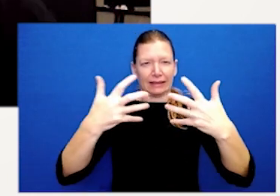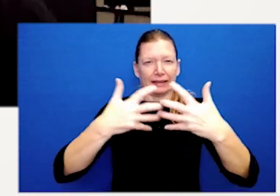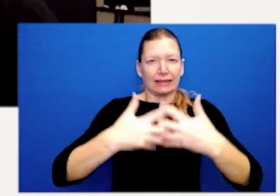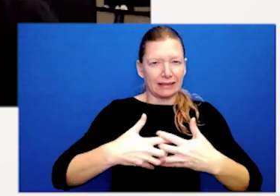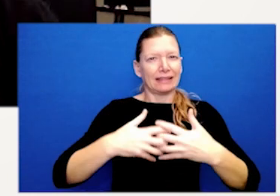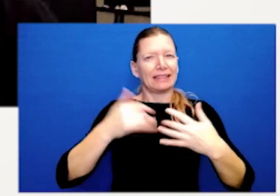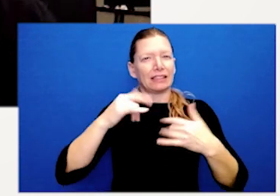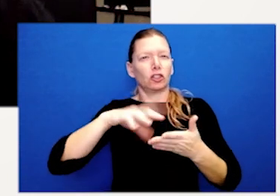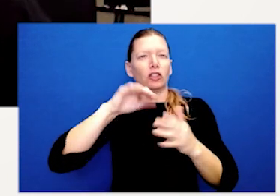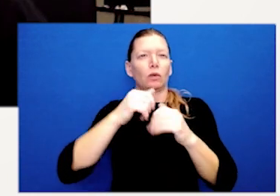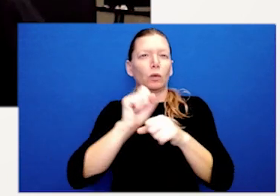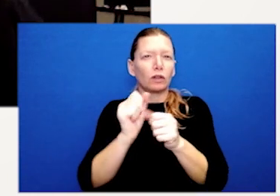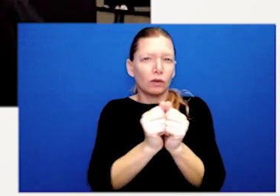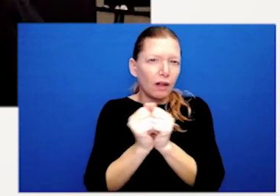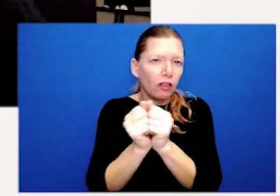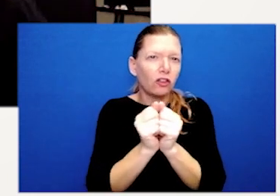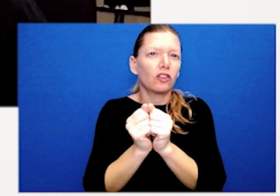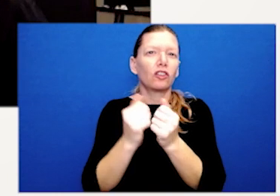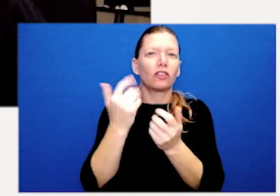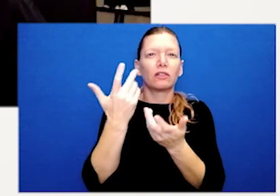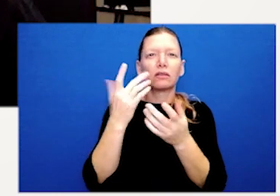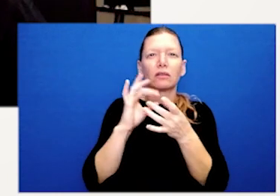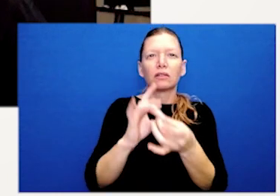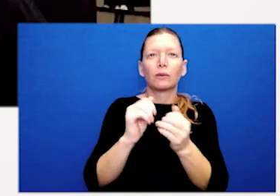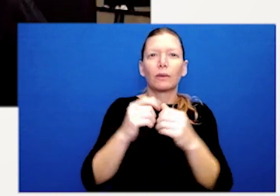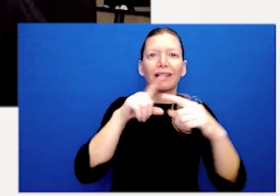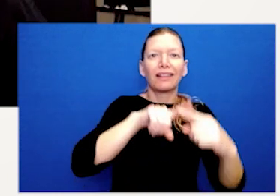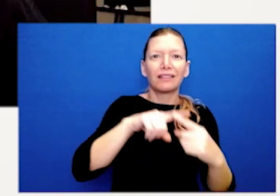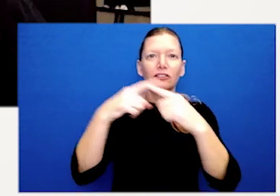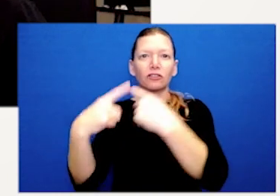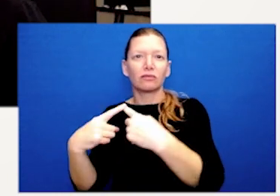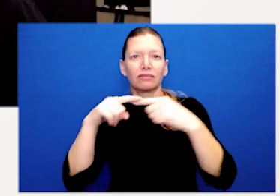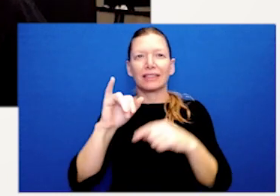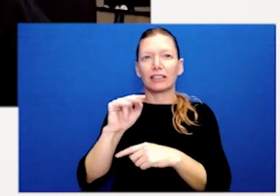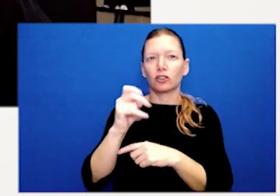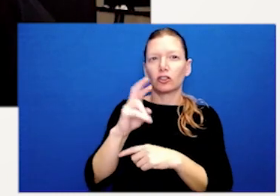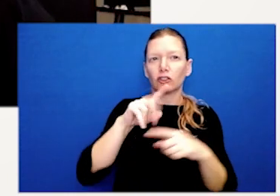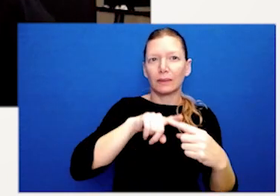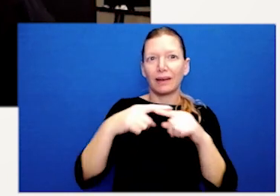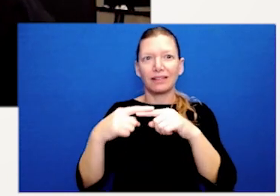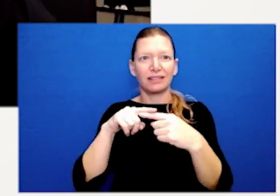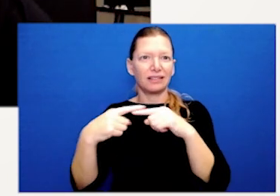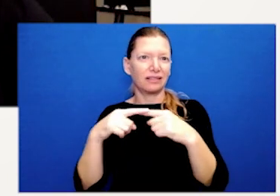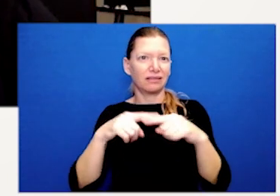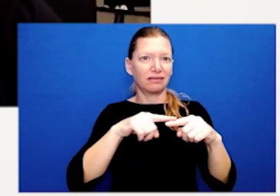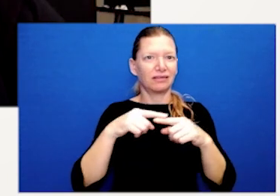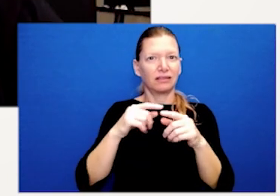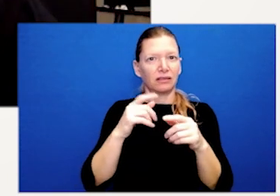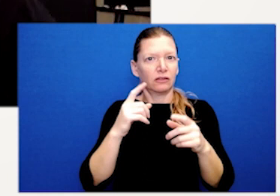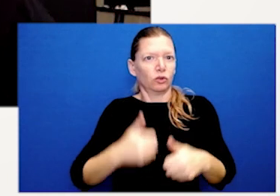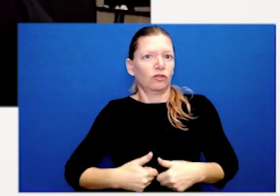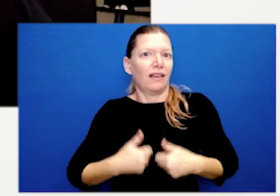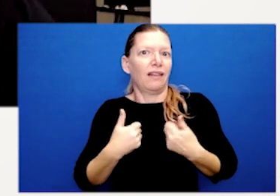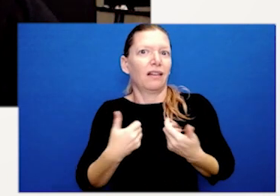how to work together. You know, we have a lot of lessons in interdependence because we've had to learn that in order to